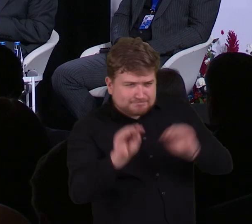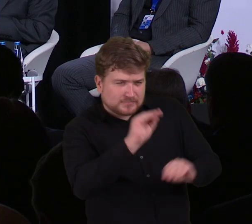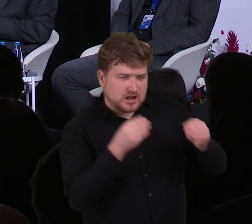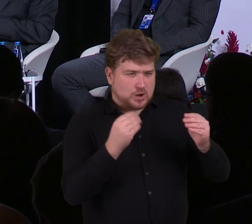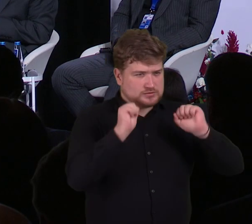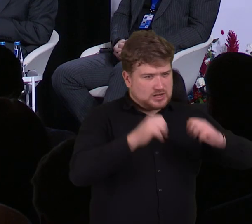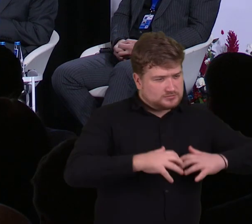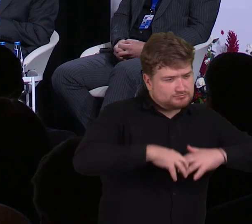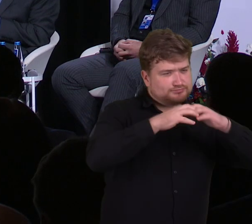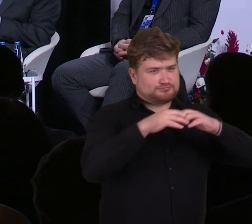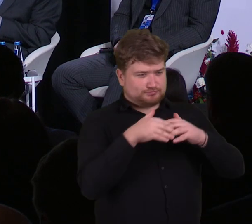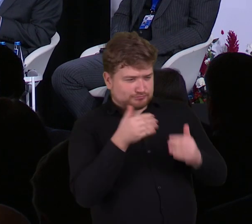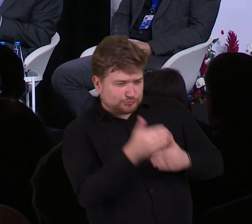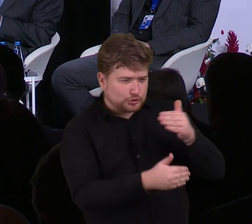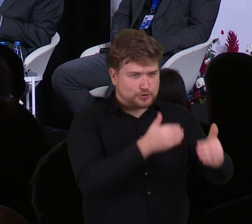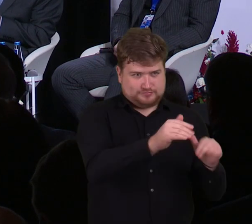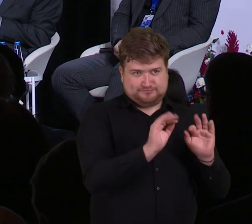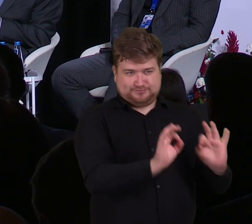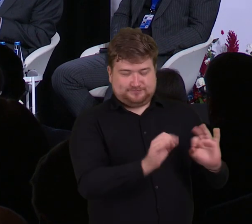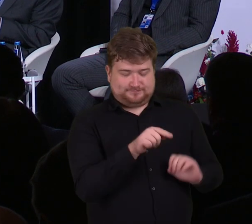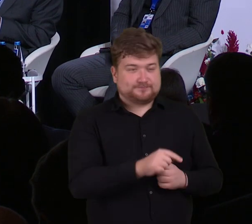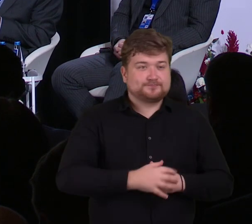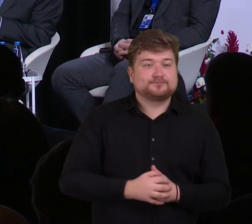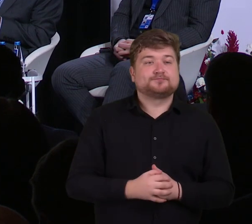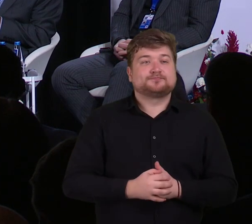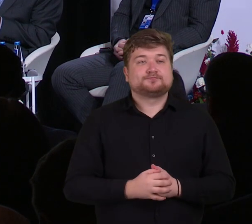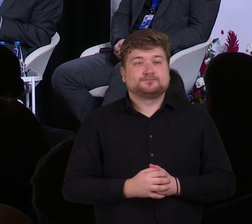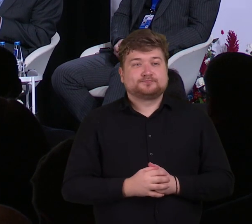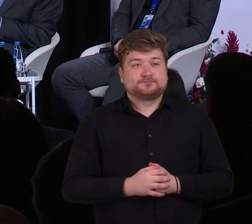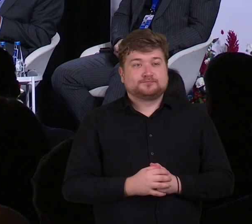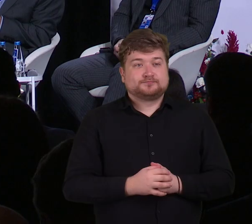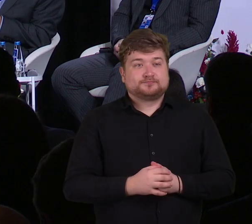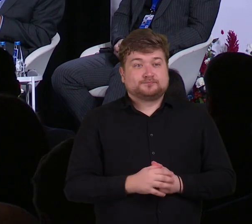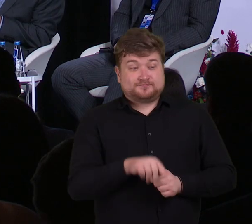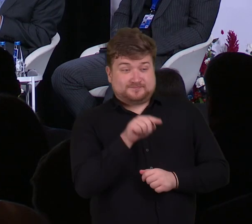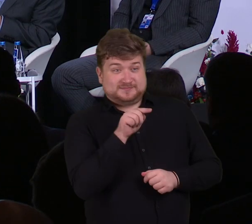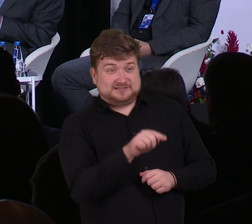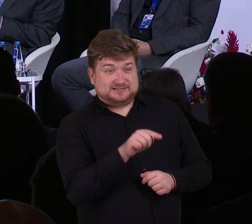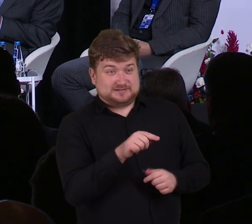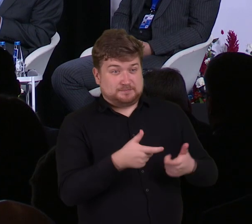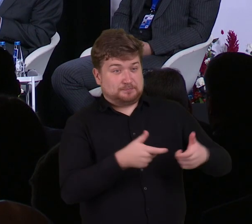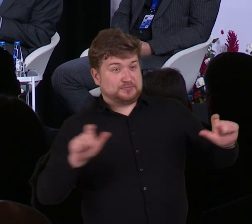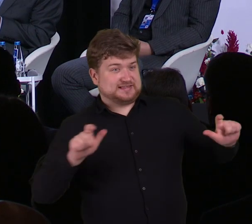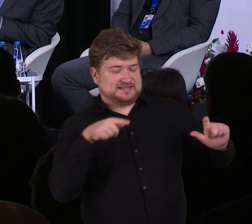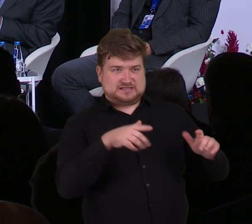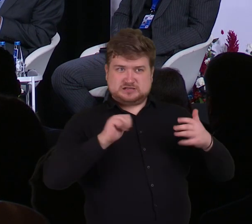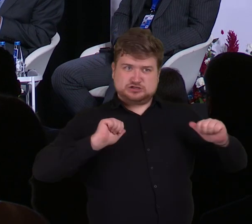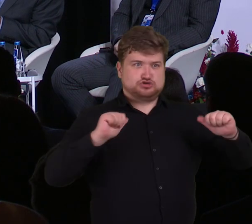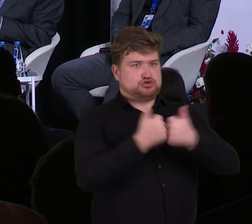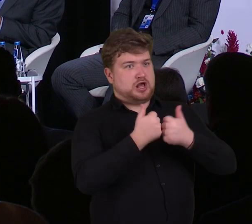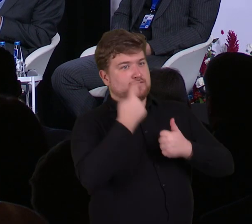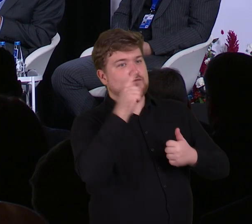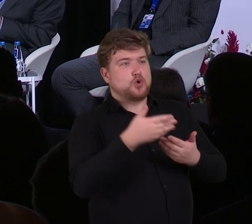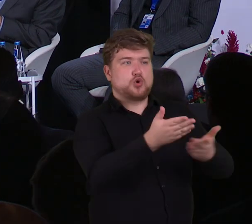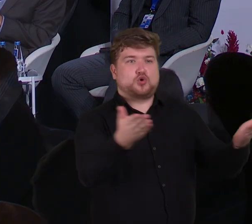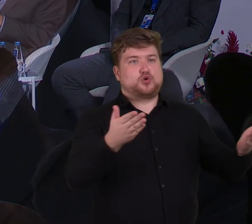answers for the big challenges we see. What we do not have is funding. So it's somewhat surprising when